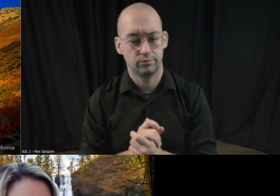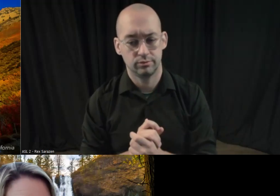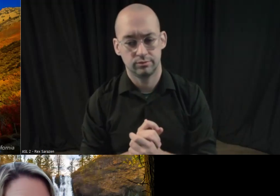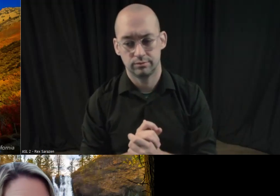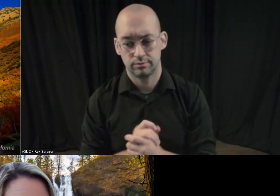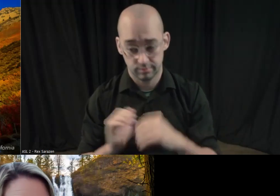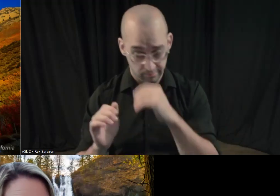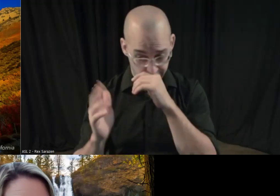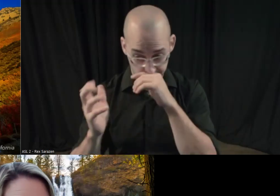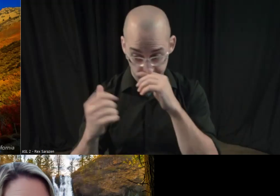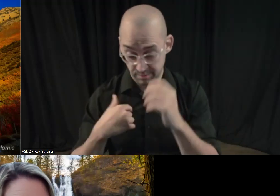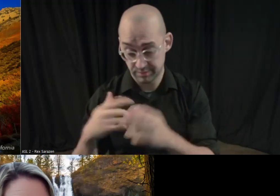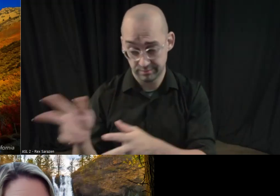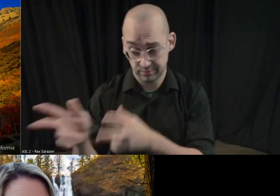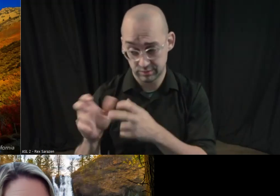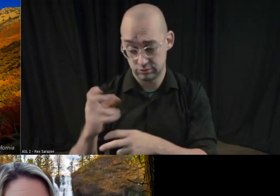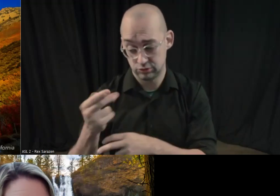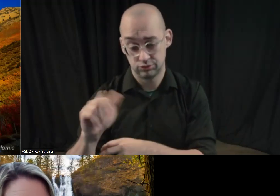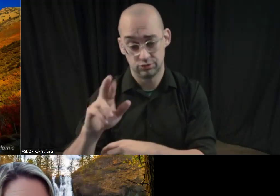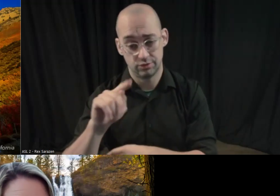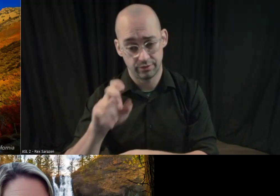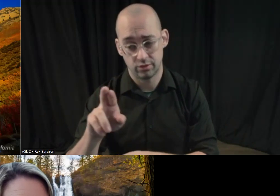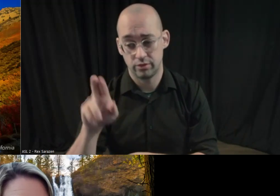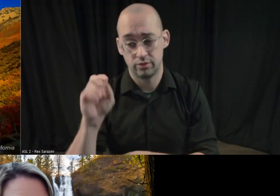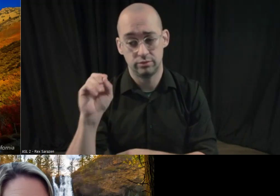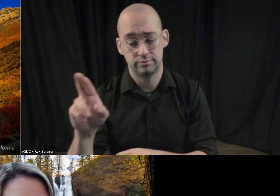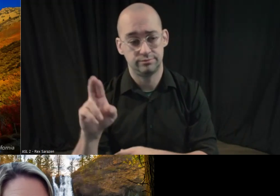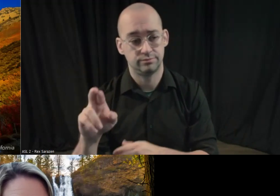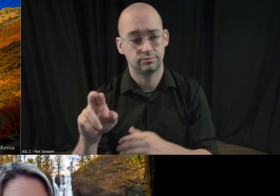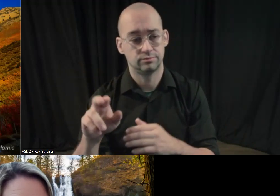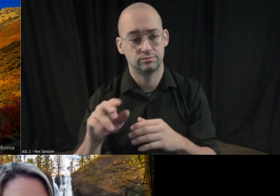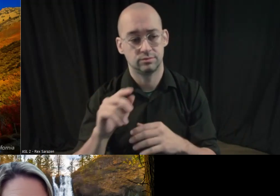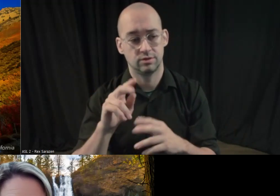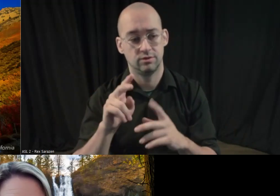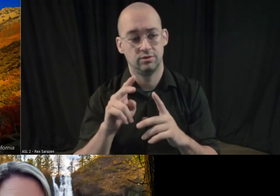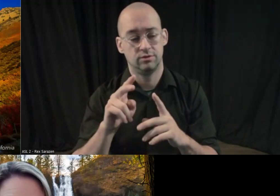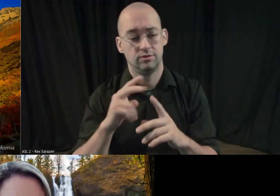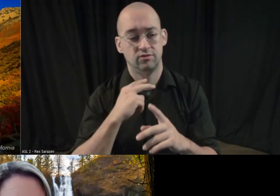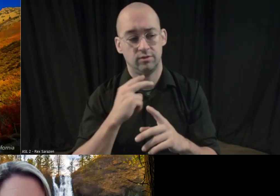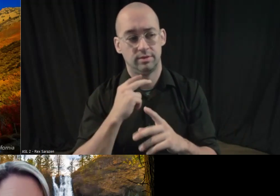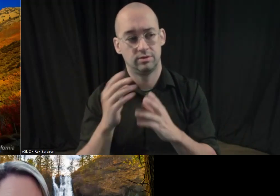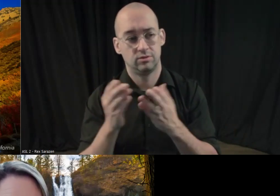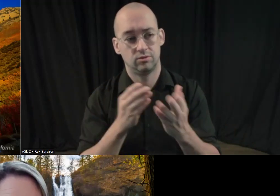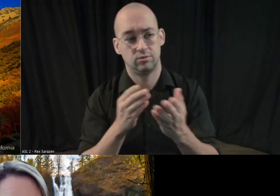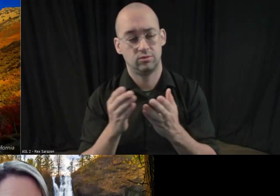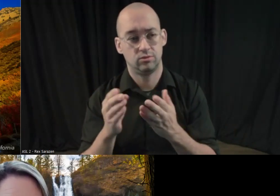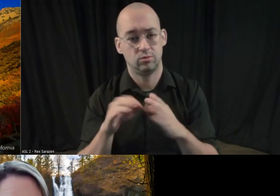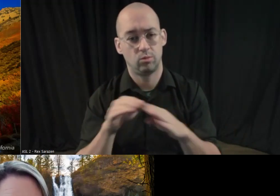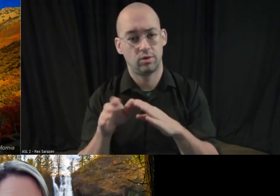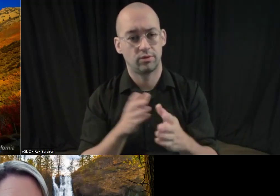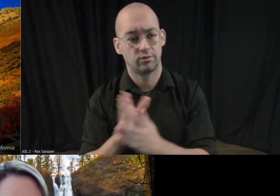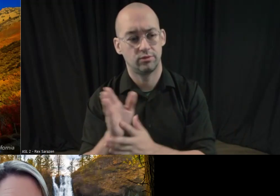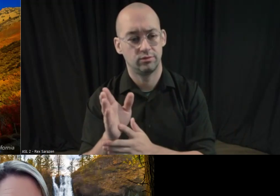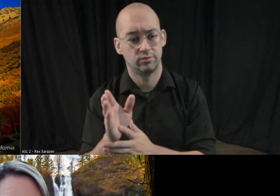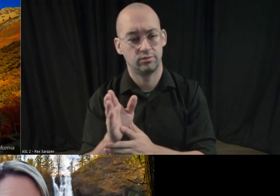Did you want me to pull the charter up or just verbally walk through it? I think you could pull it up